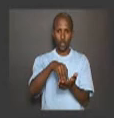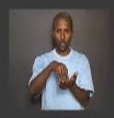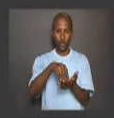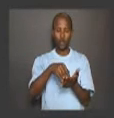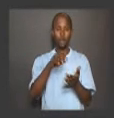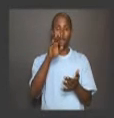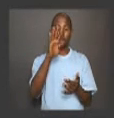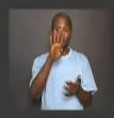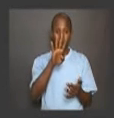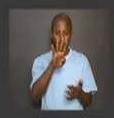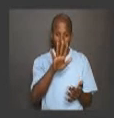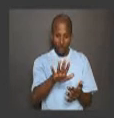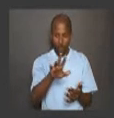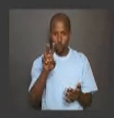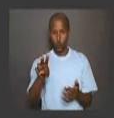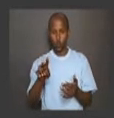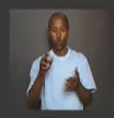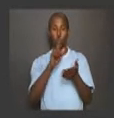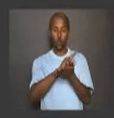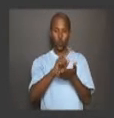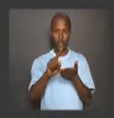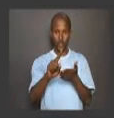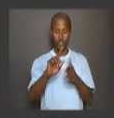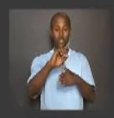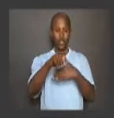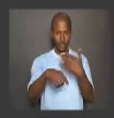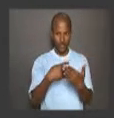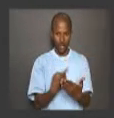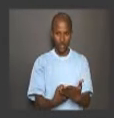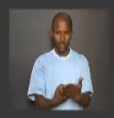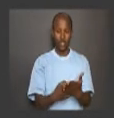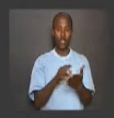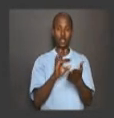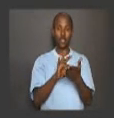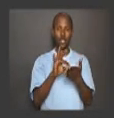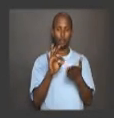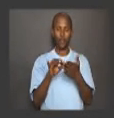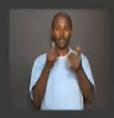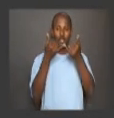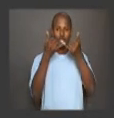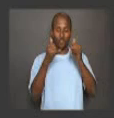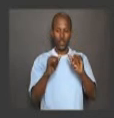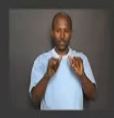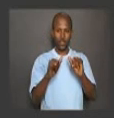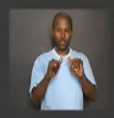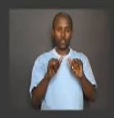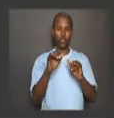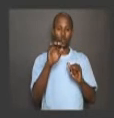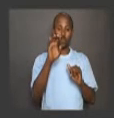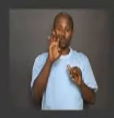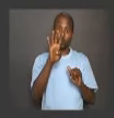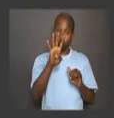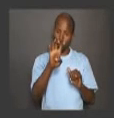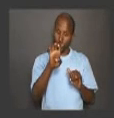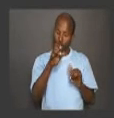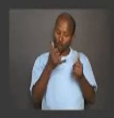42,000 by 52 weeks. Then, this number is divided